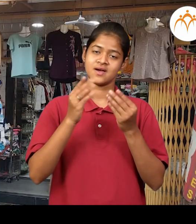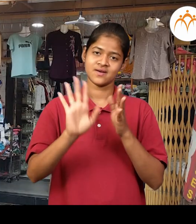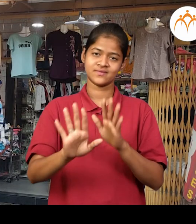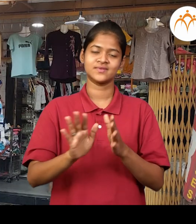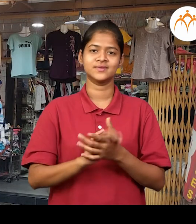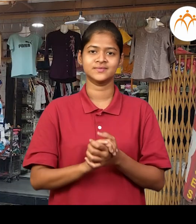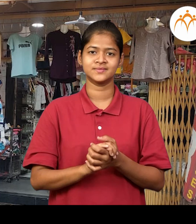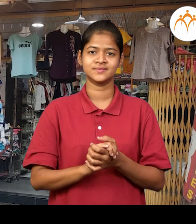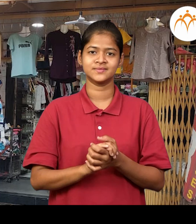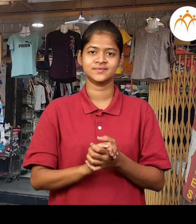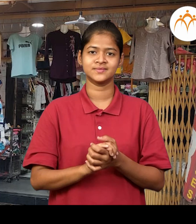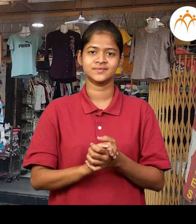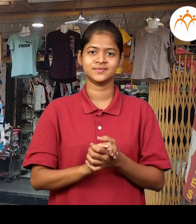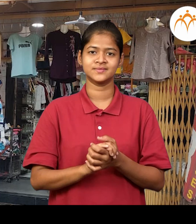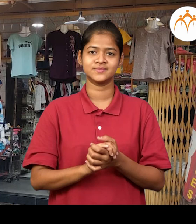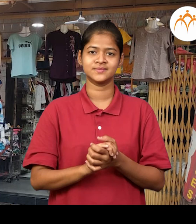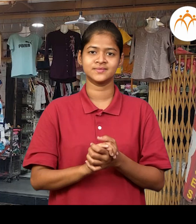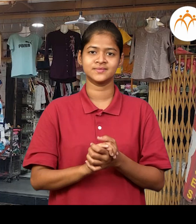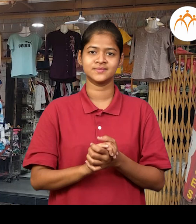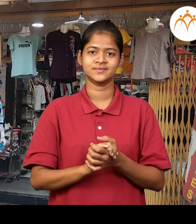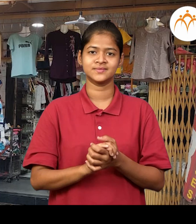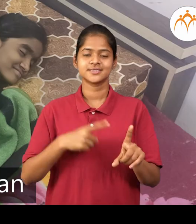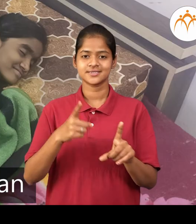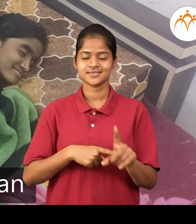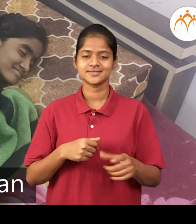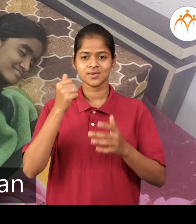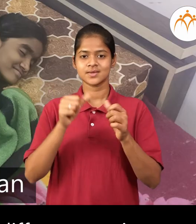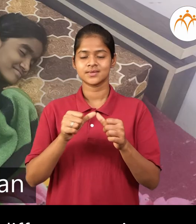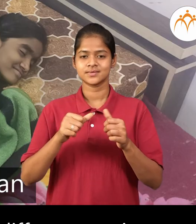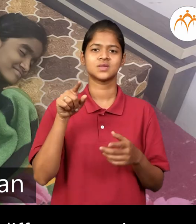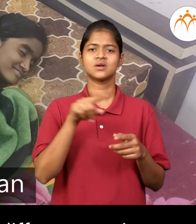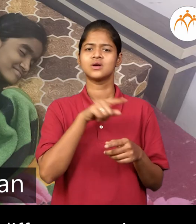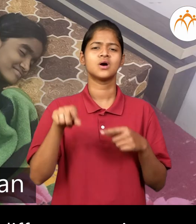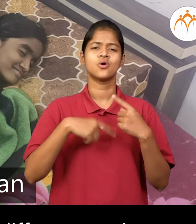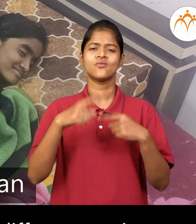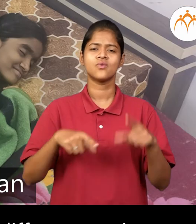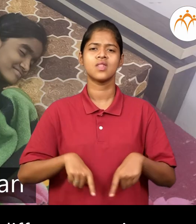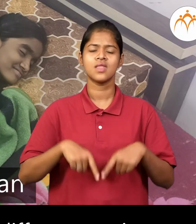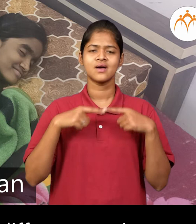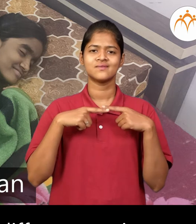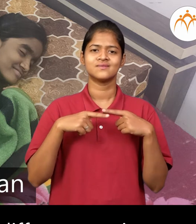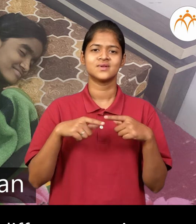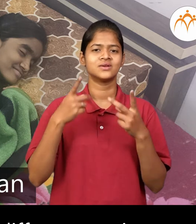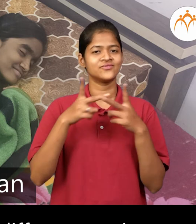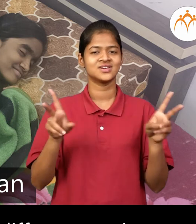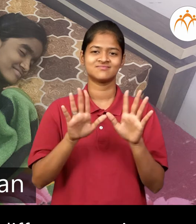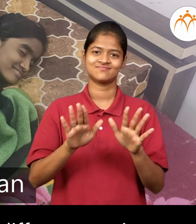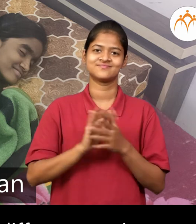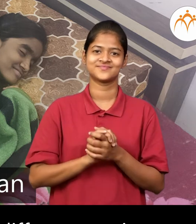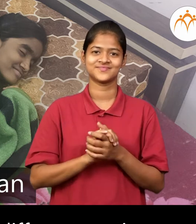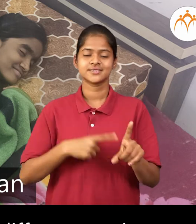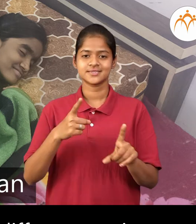a ready-made garments store. Yash and Afshan have different